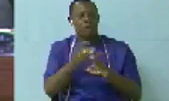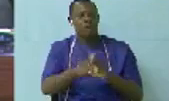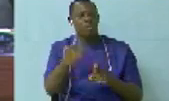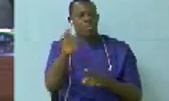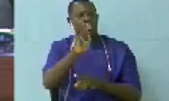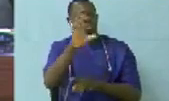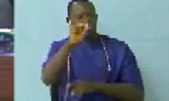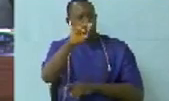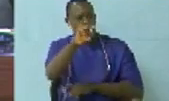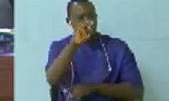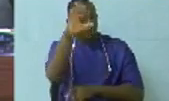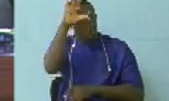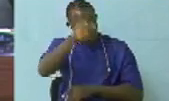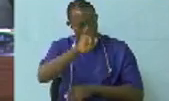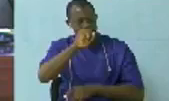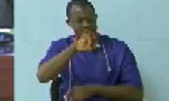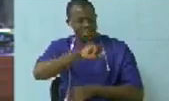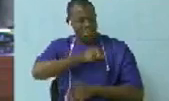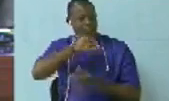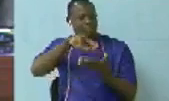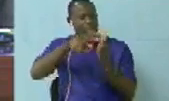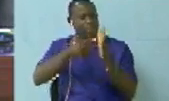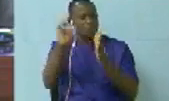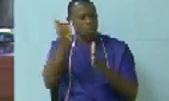What did you understand him to mean?